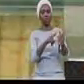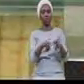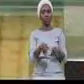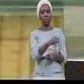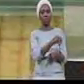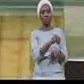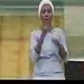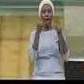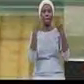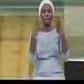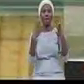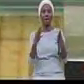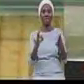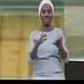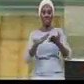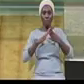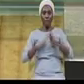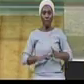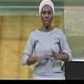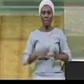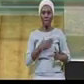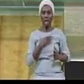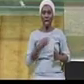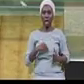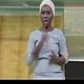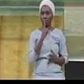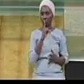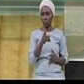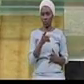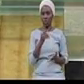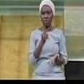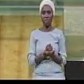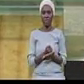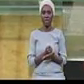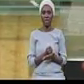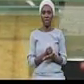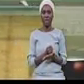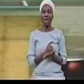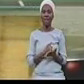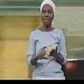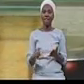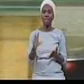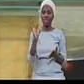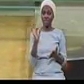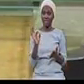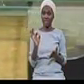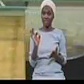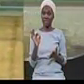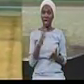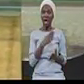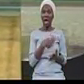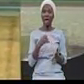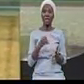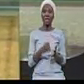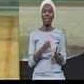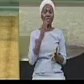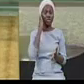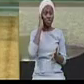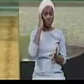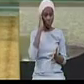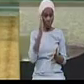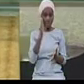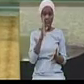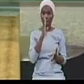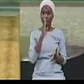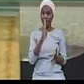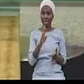of peace and truth. Verse 9, and it shall come, and it shall be to